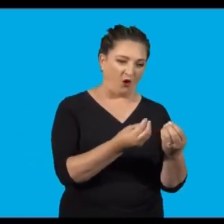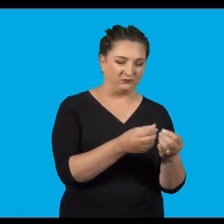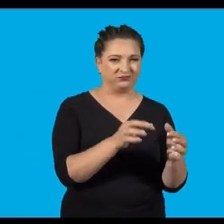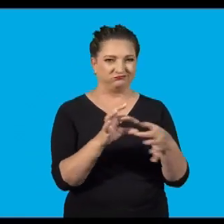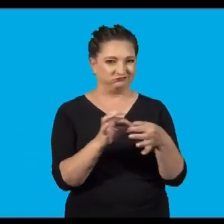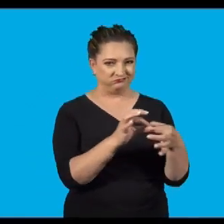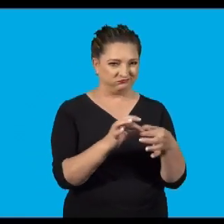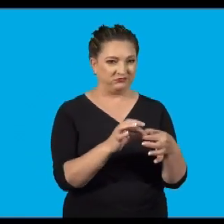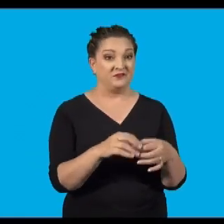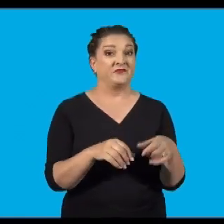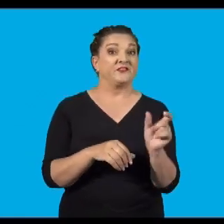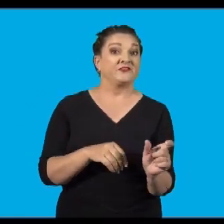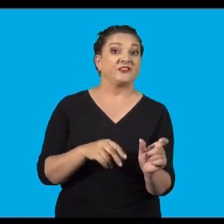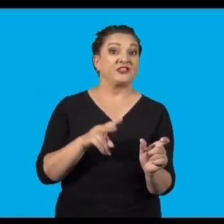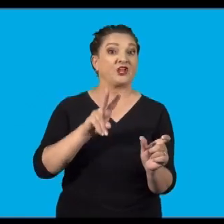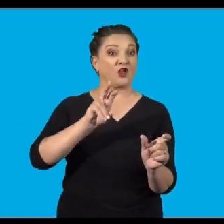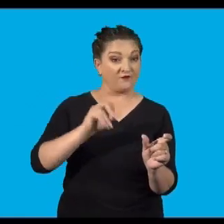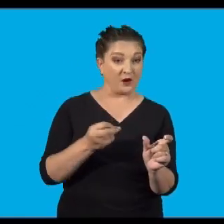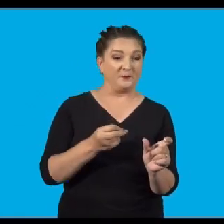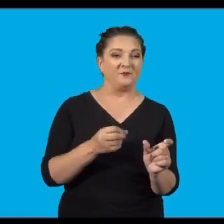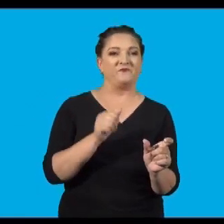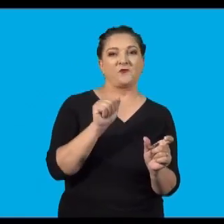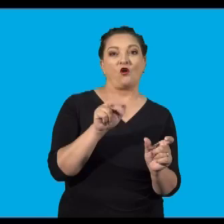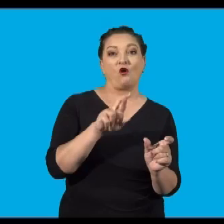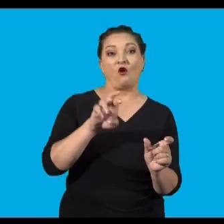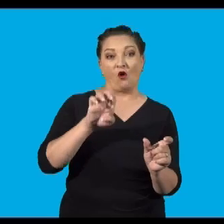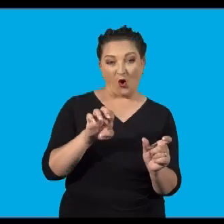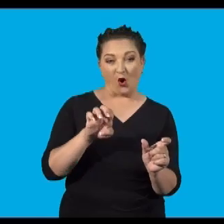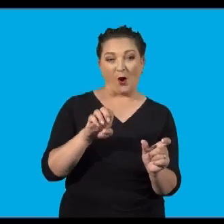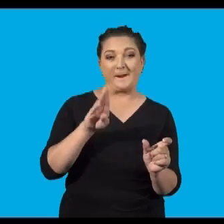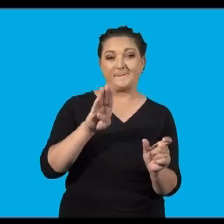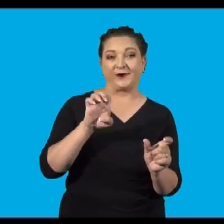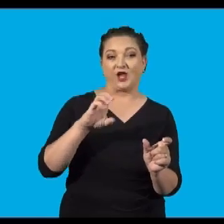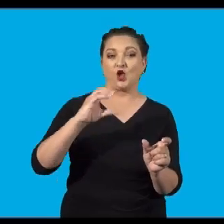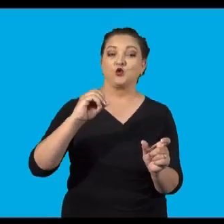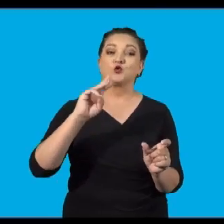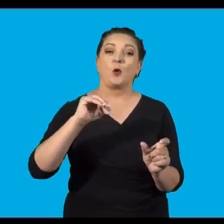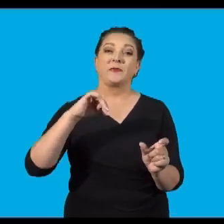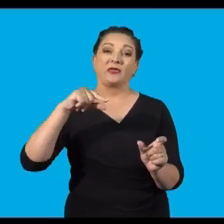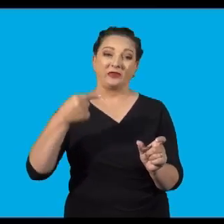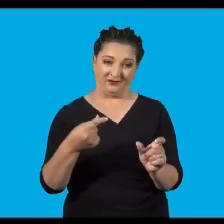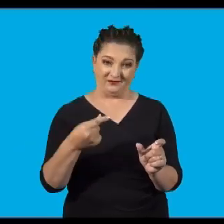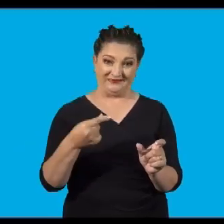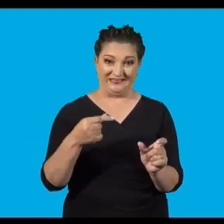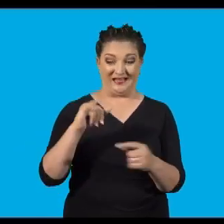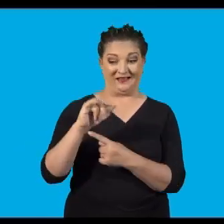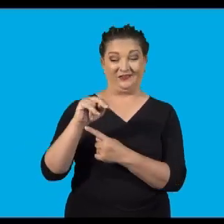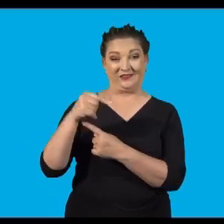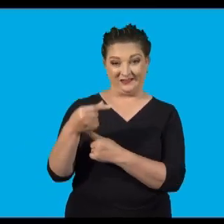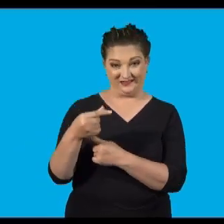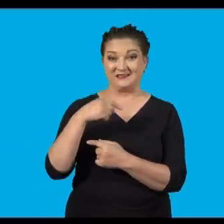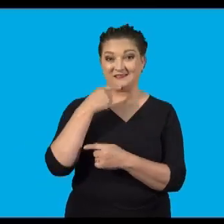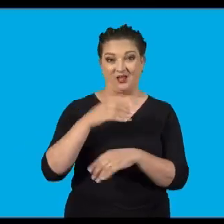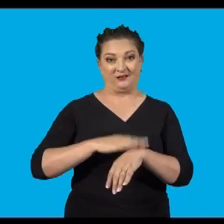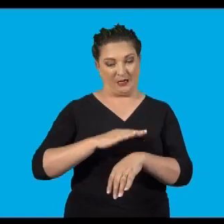one object in relation to another, and the verb is are becoming, all right? There's our modal and